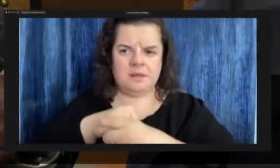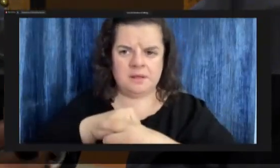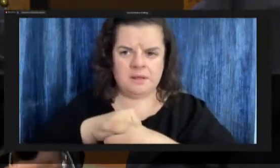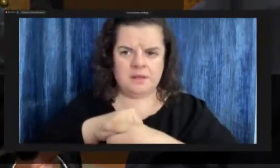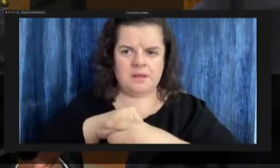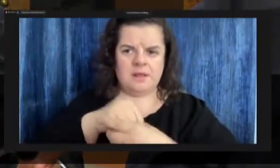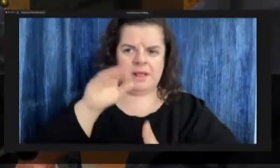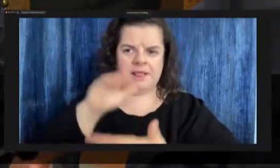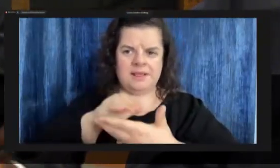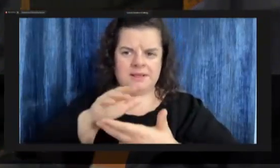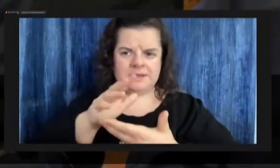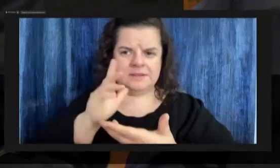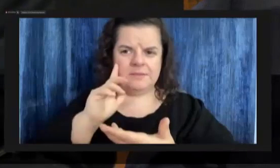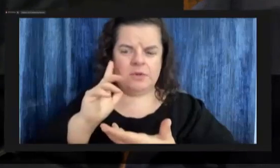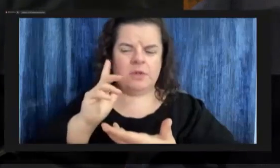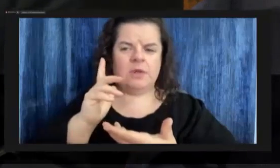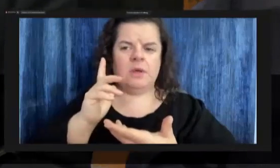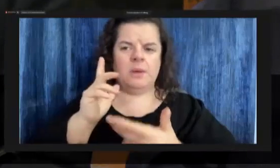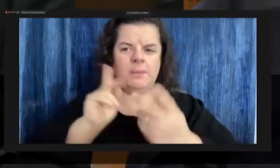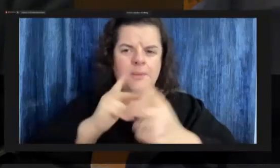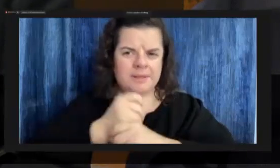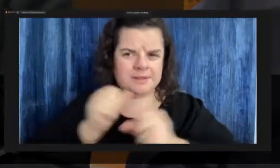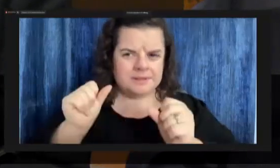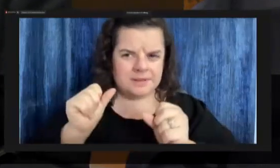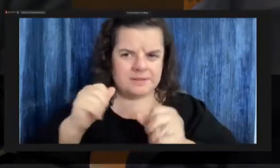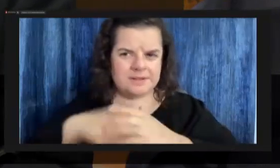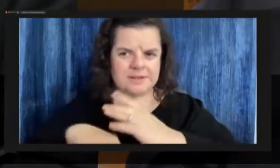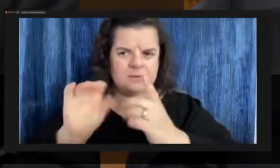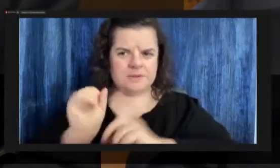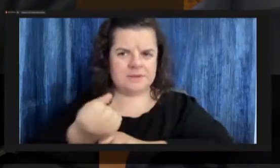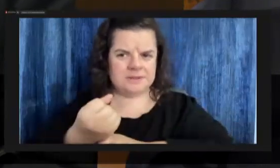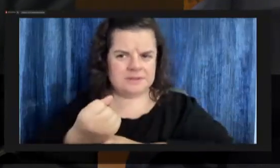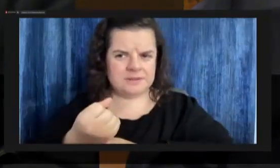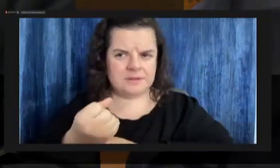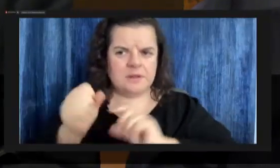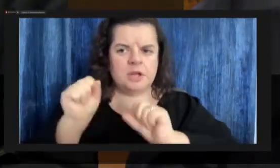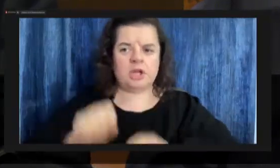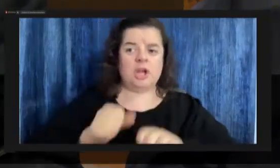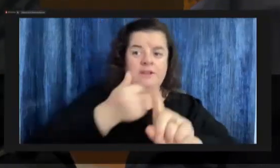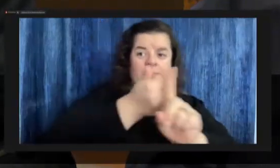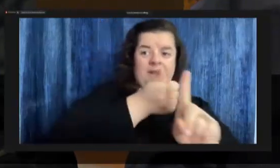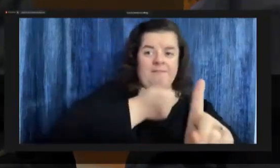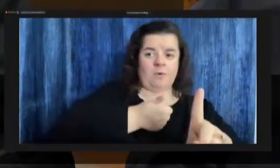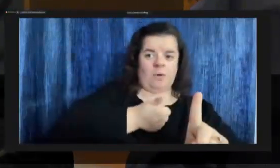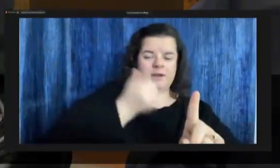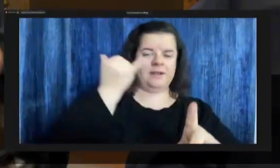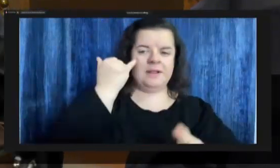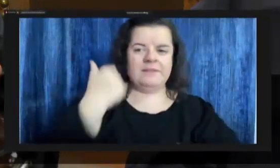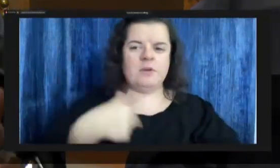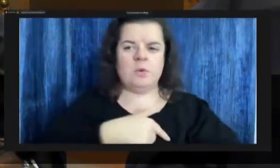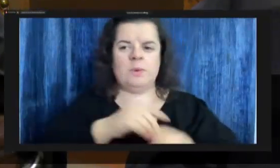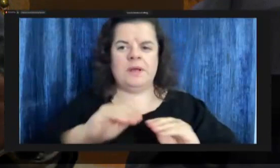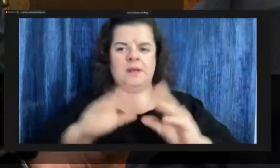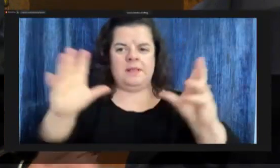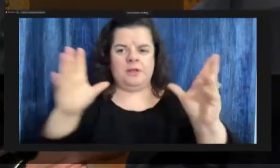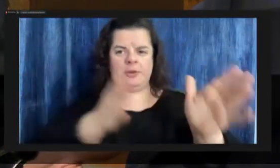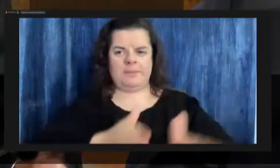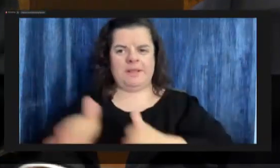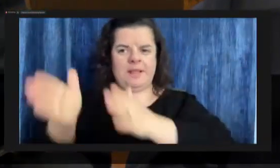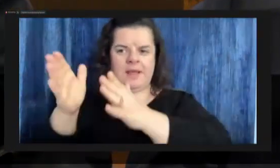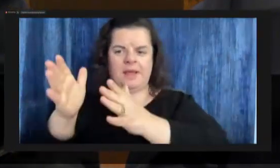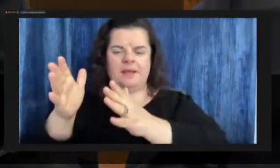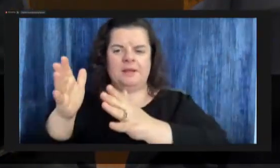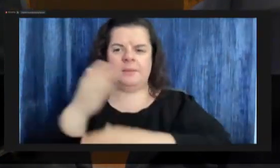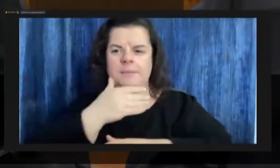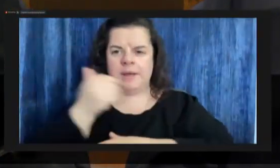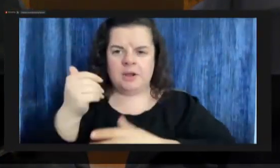or public safety officials into situations that could have been avoided if we had clearly planned our strategies in